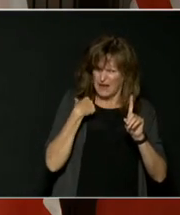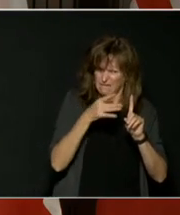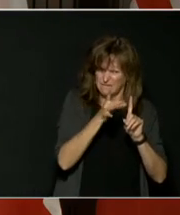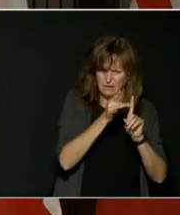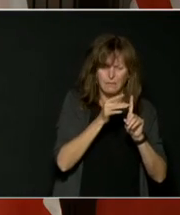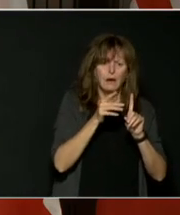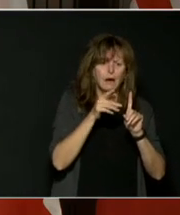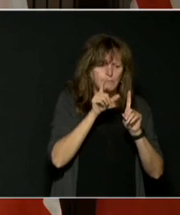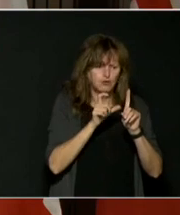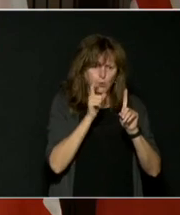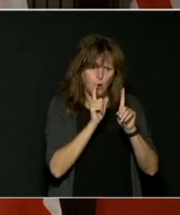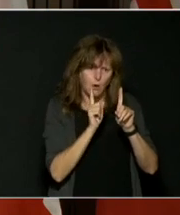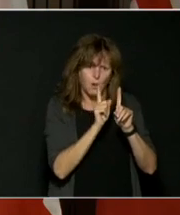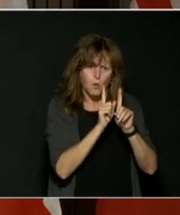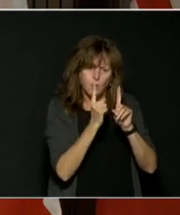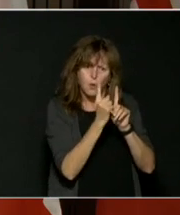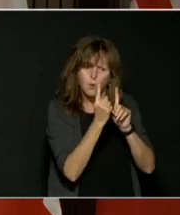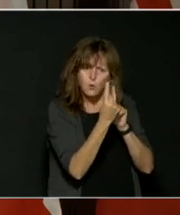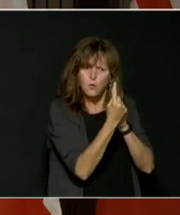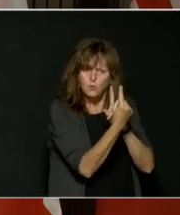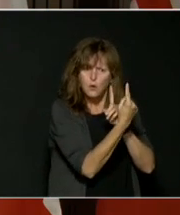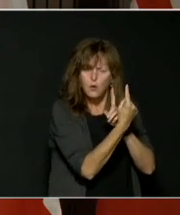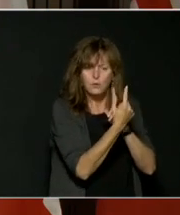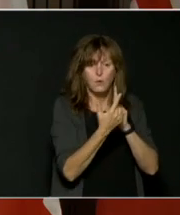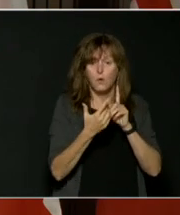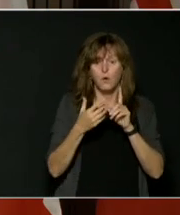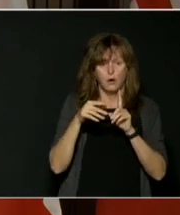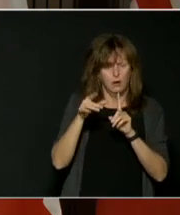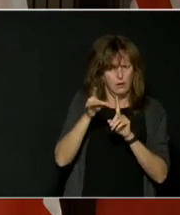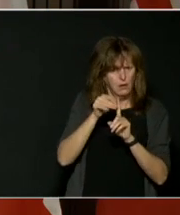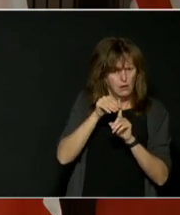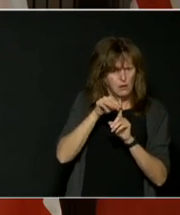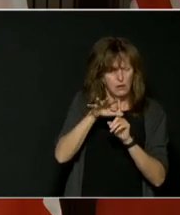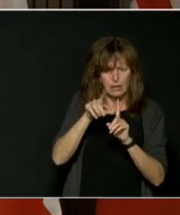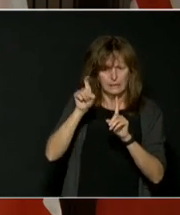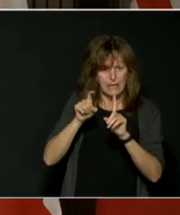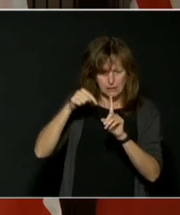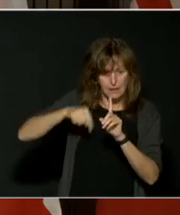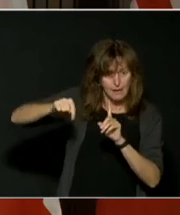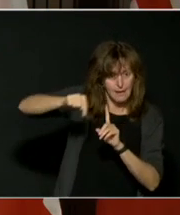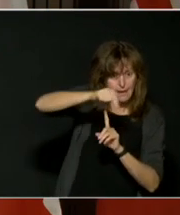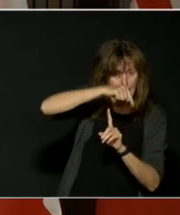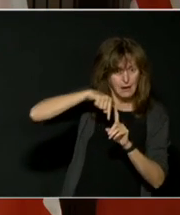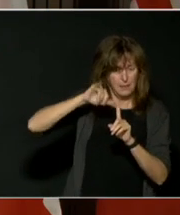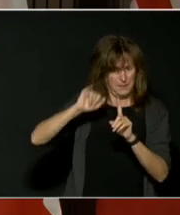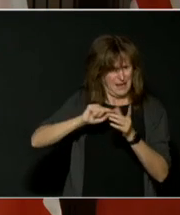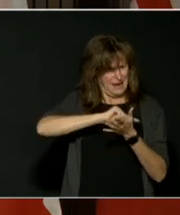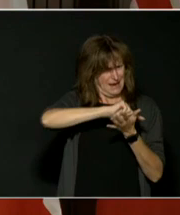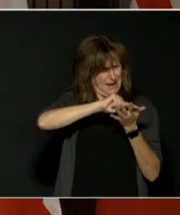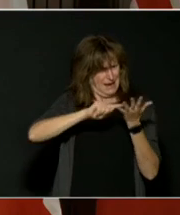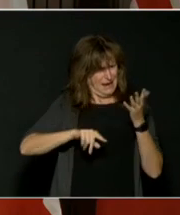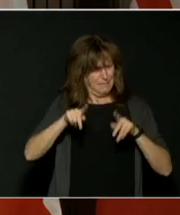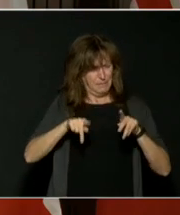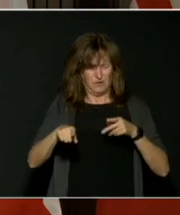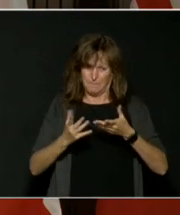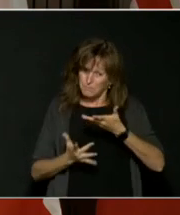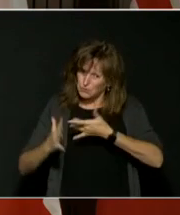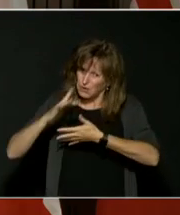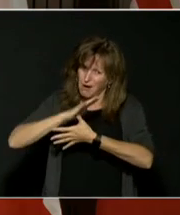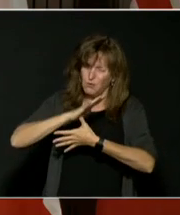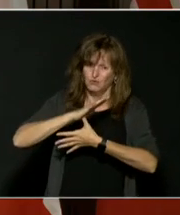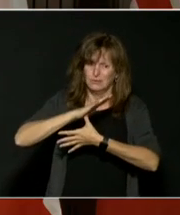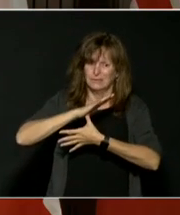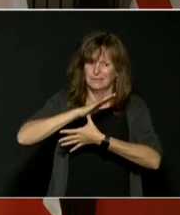outbreak investigation, as identified through the local public health unit, are the highest priority for getting